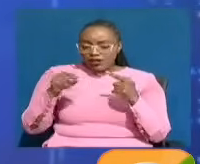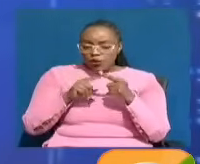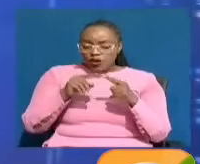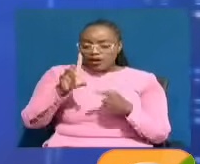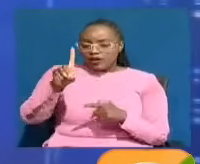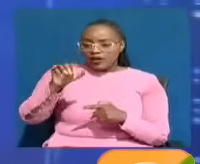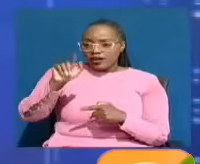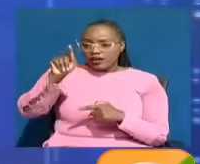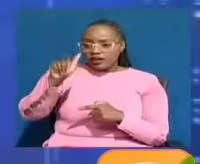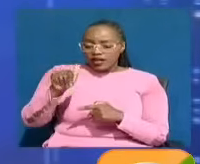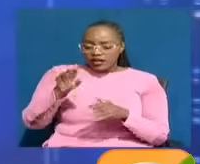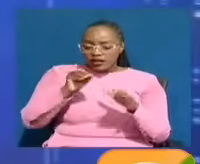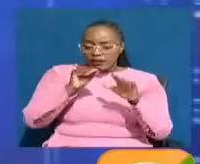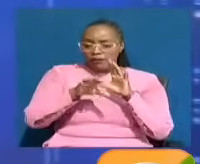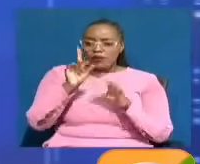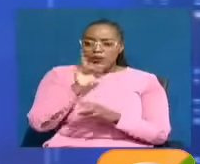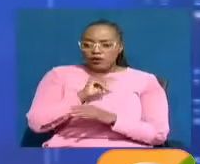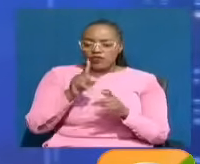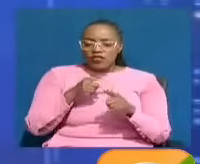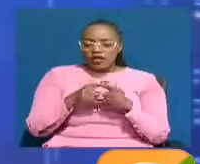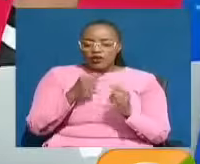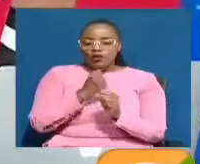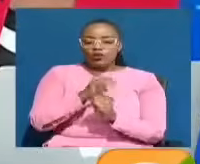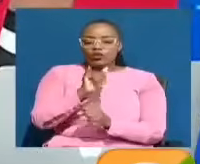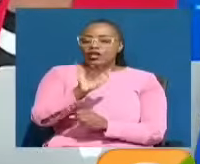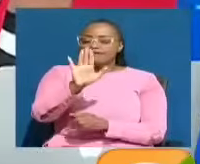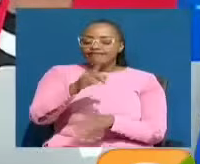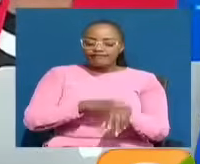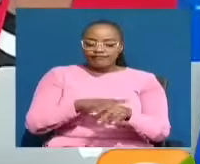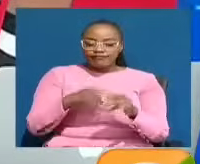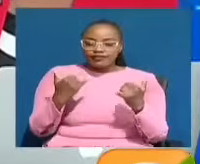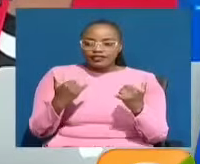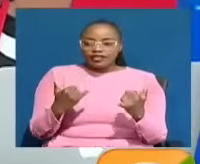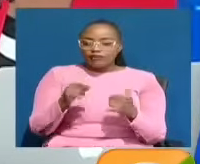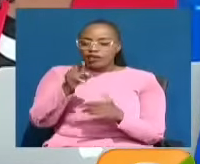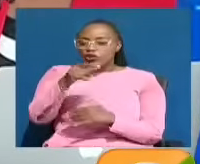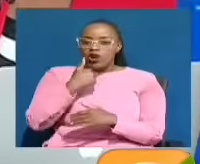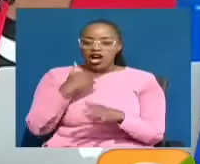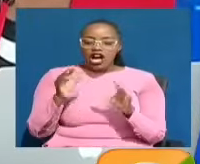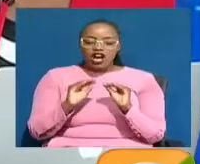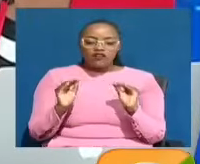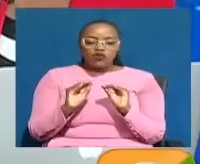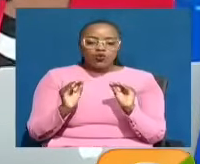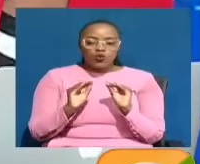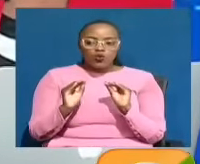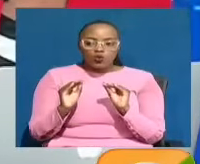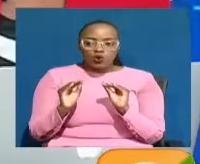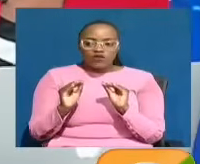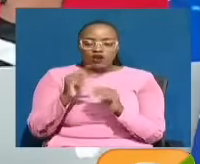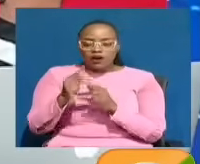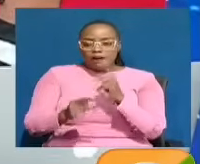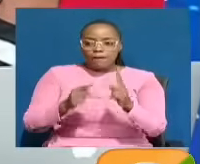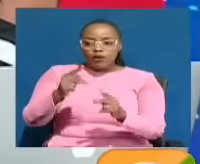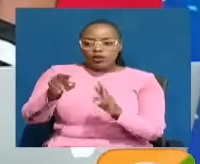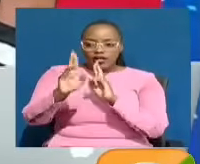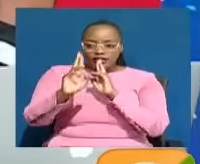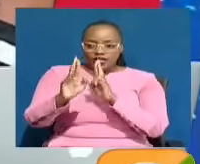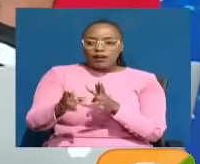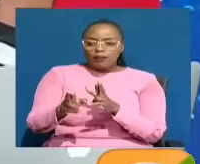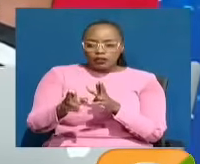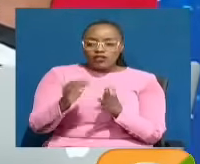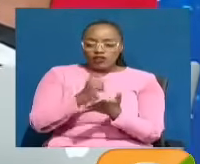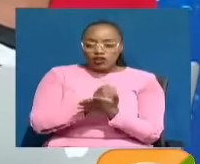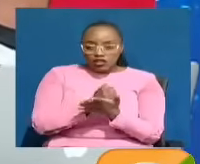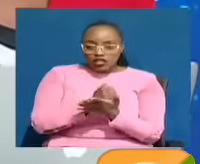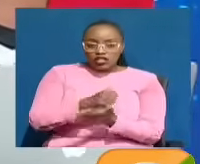data comes in, from the various... So at this point, you do not have a progress report on the audit